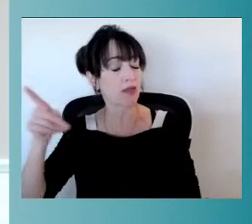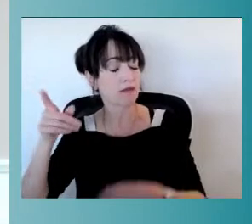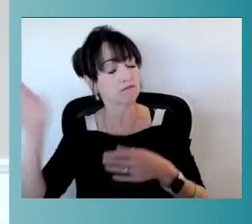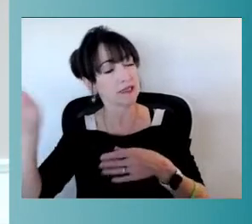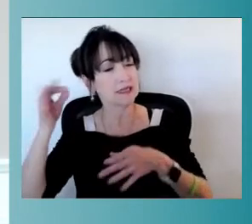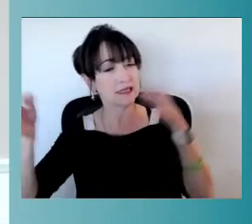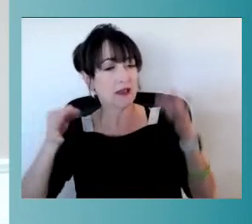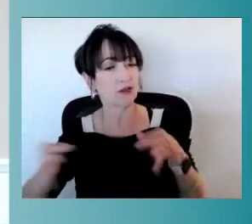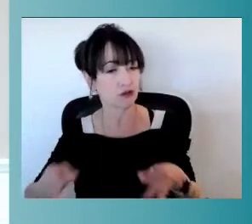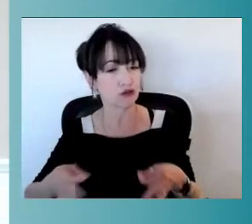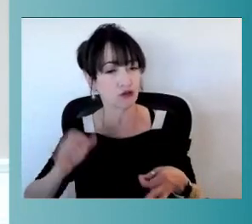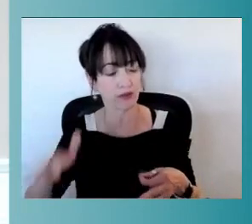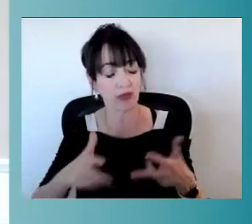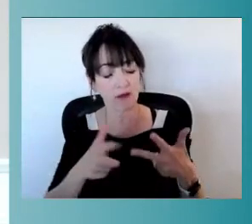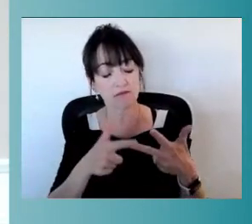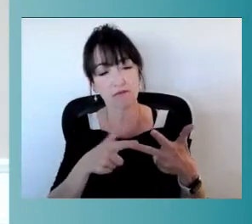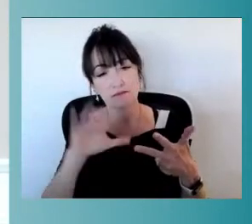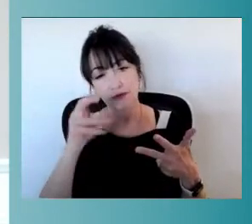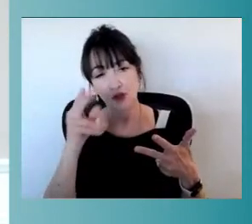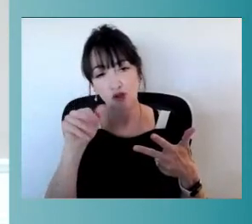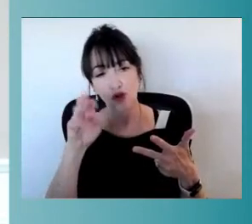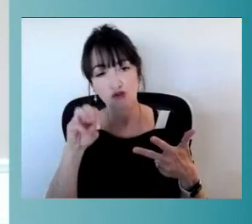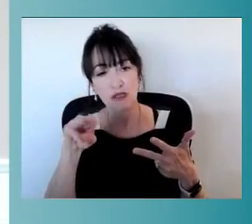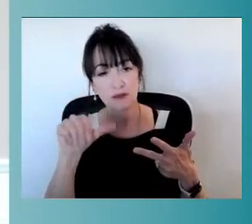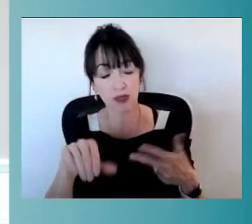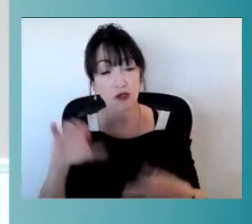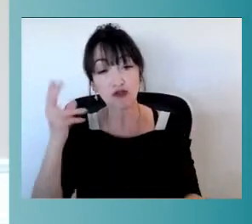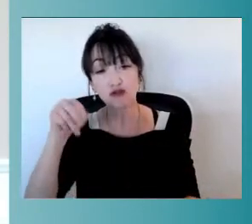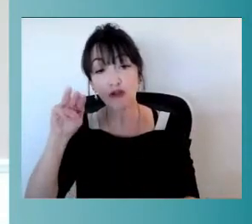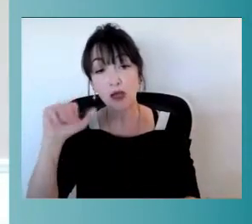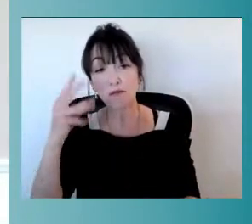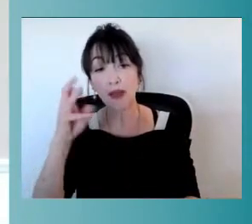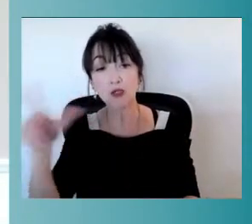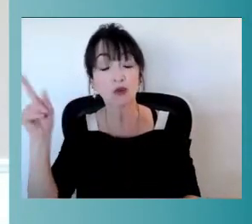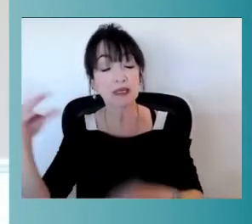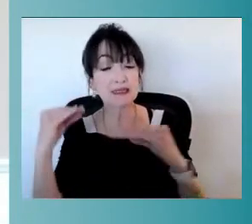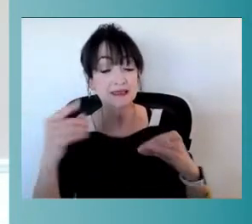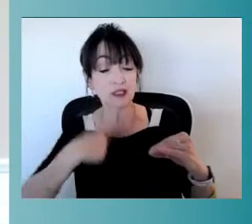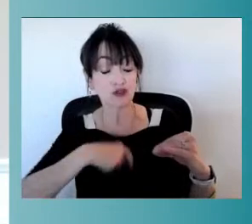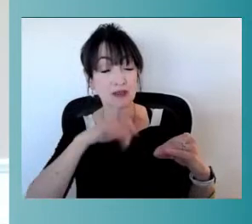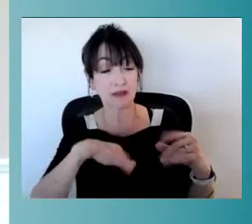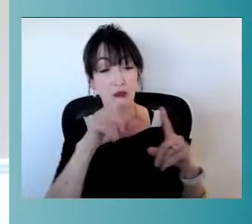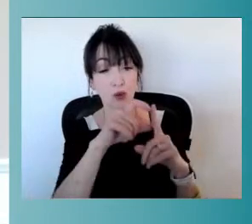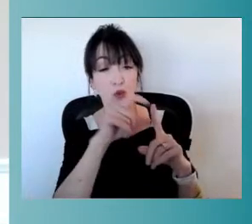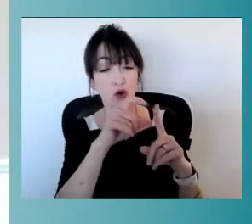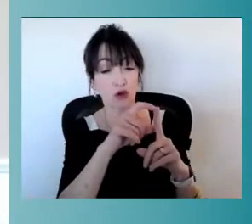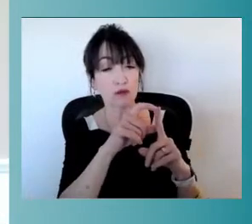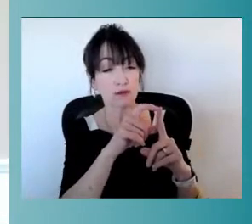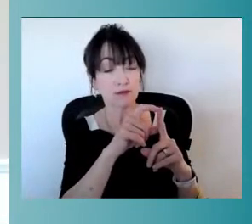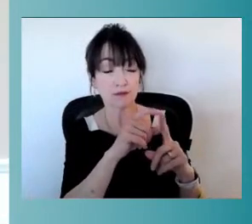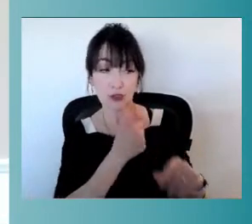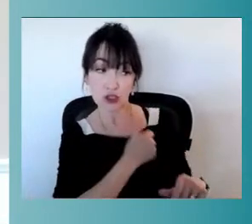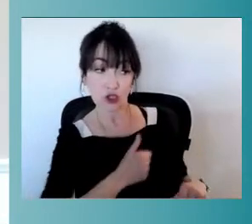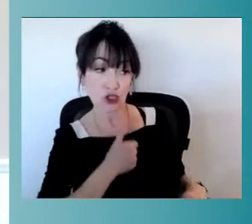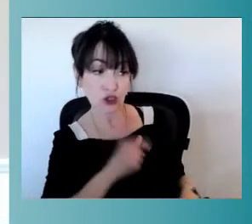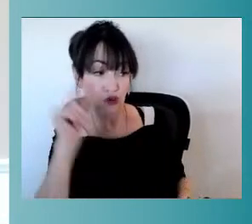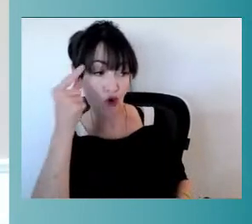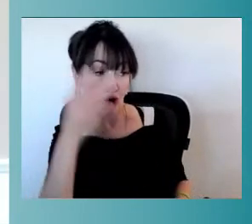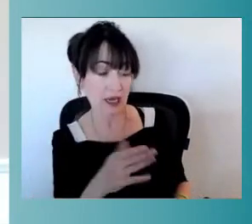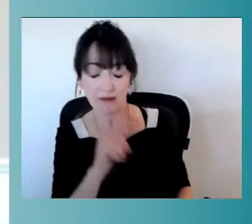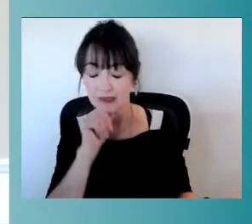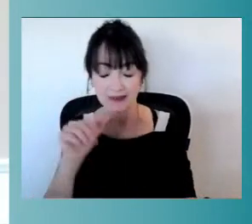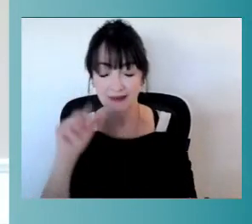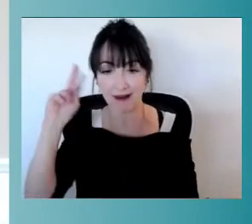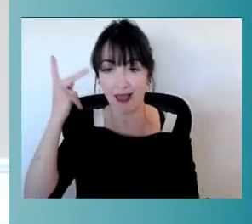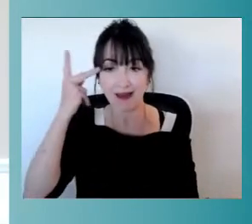share, charisma. John Maxwell teaches us charisma, sorry, Governor, is not a politician's ability to